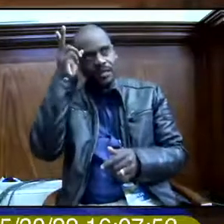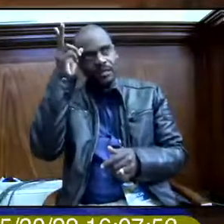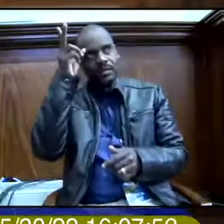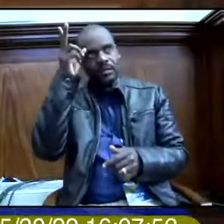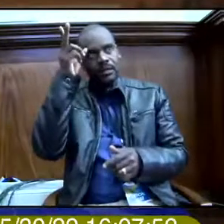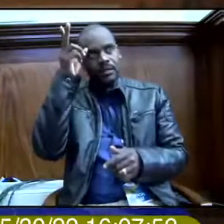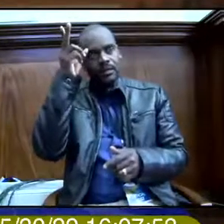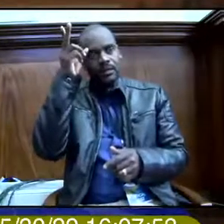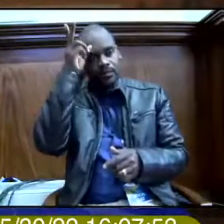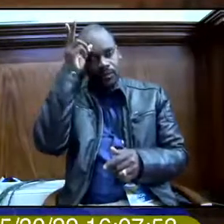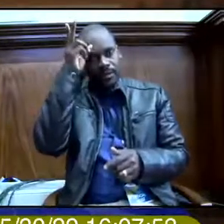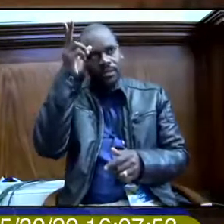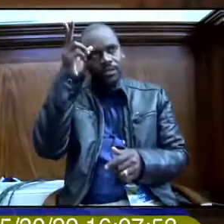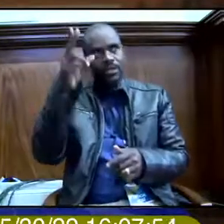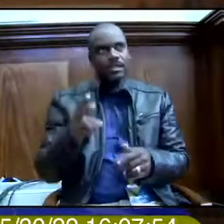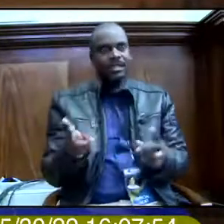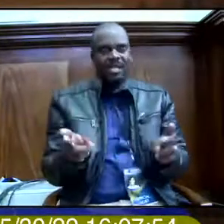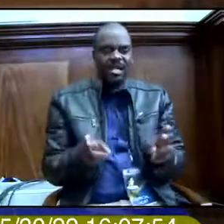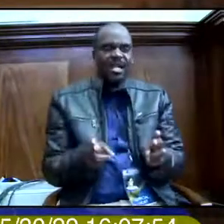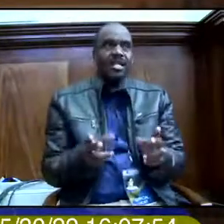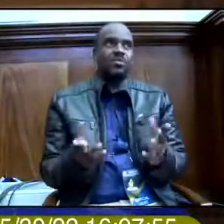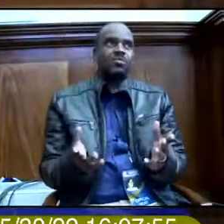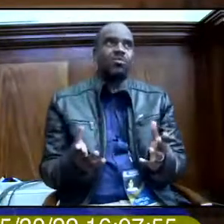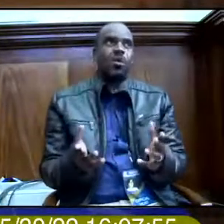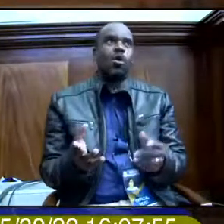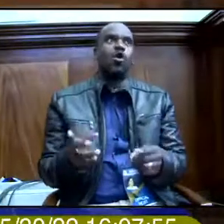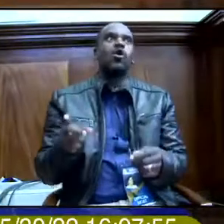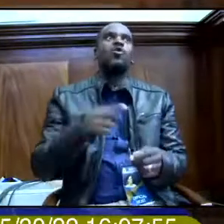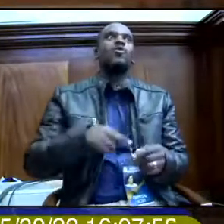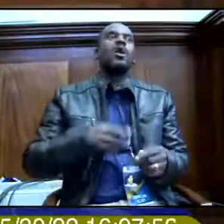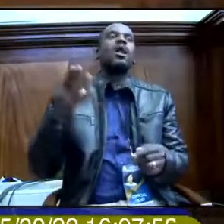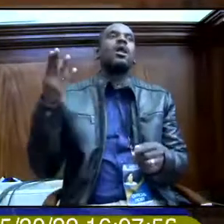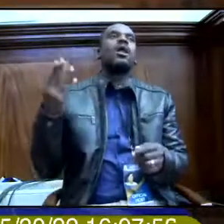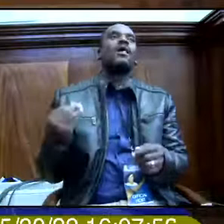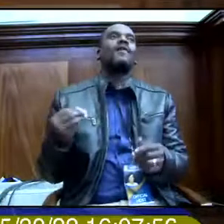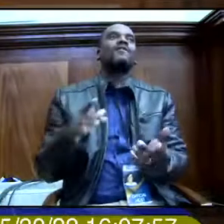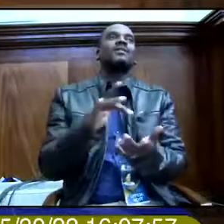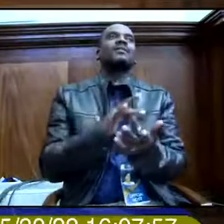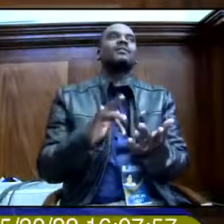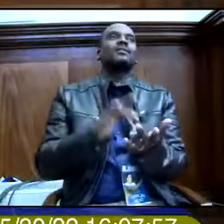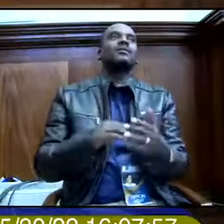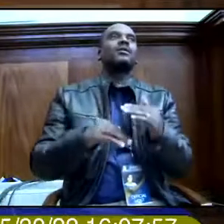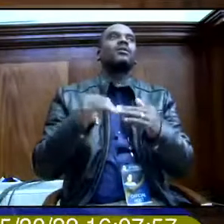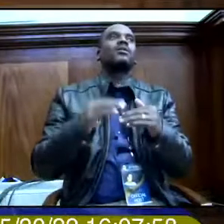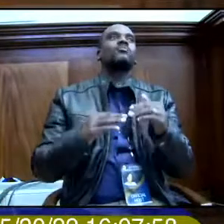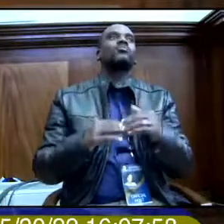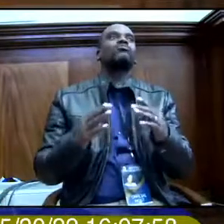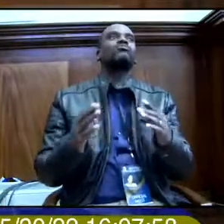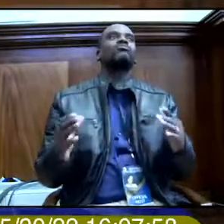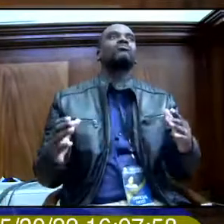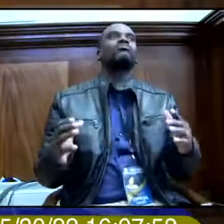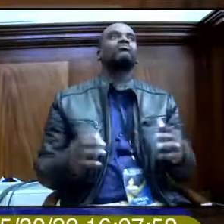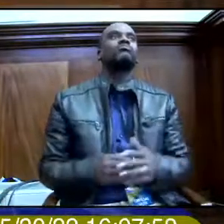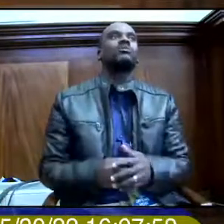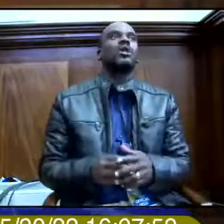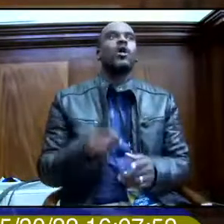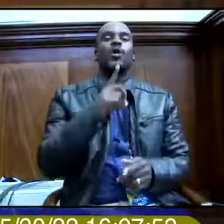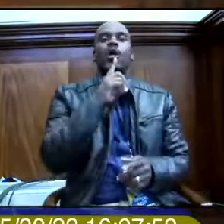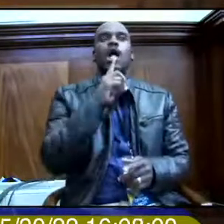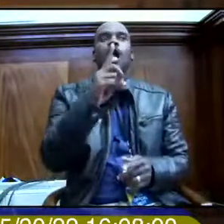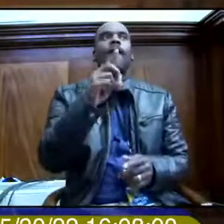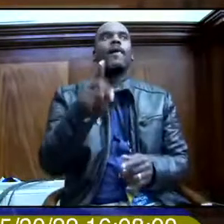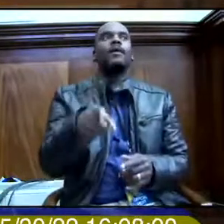class and middle earning economies we have public sector that is bigger when you talk about for